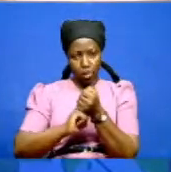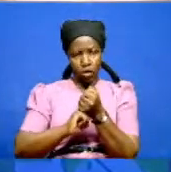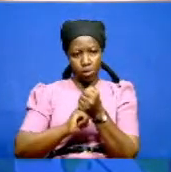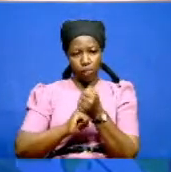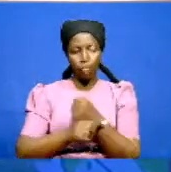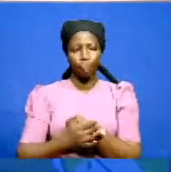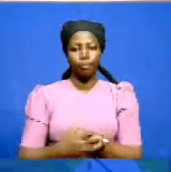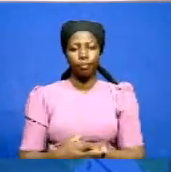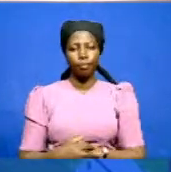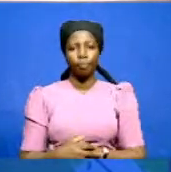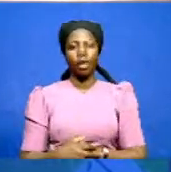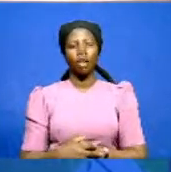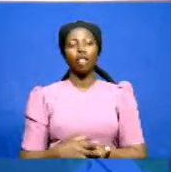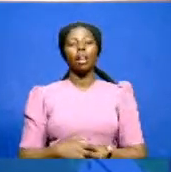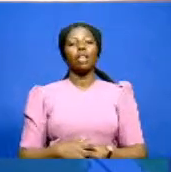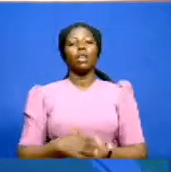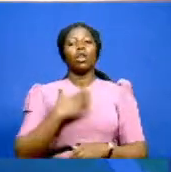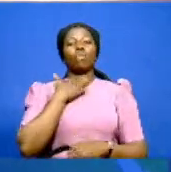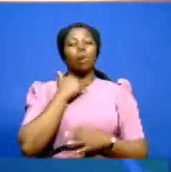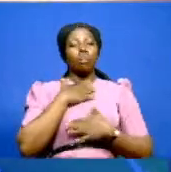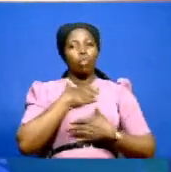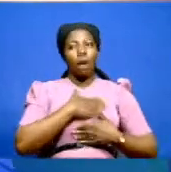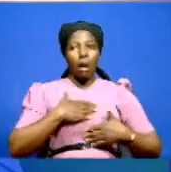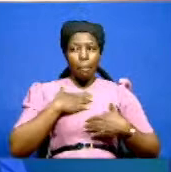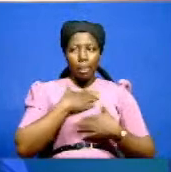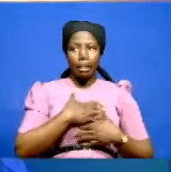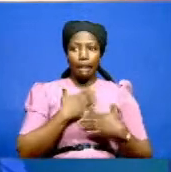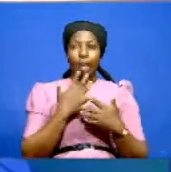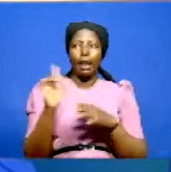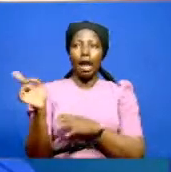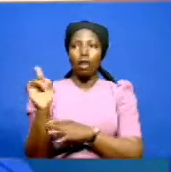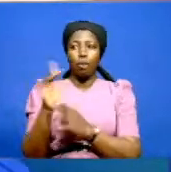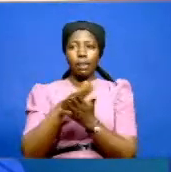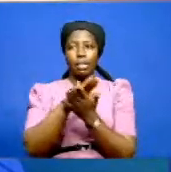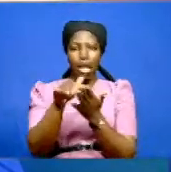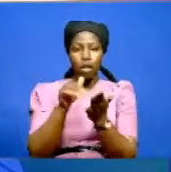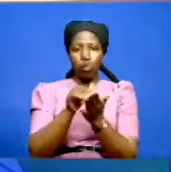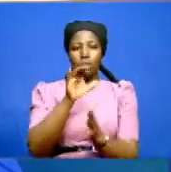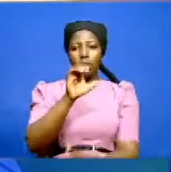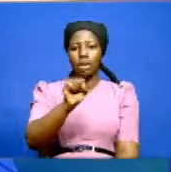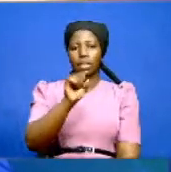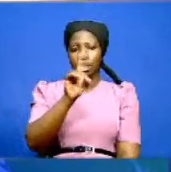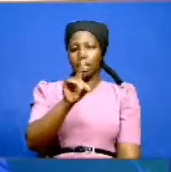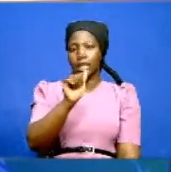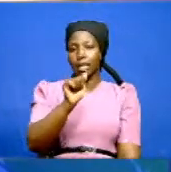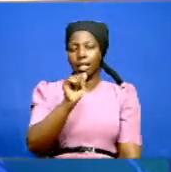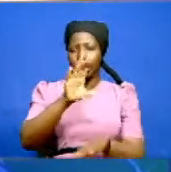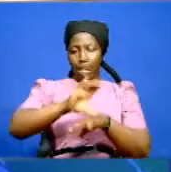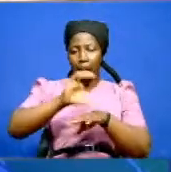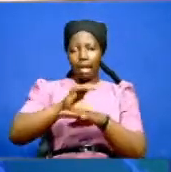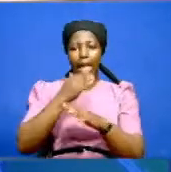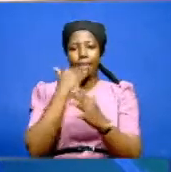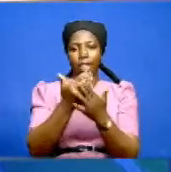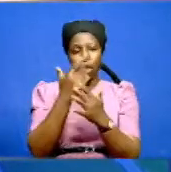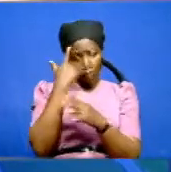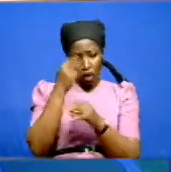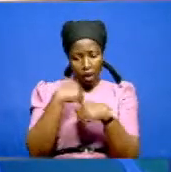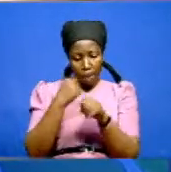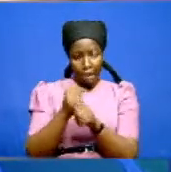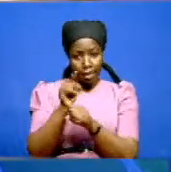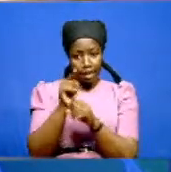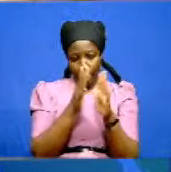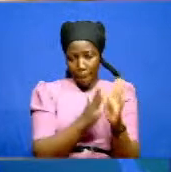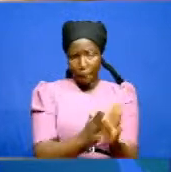us. We want to appreciate the Nairobi Central SDA Church. Thank you for making this